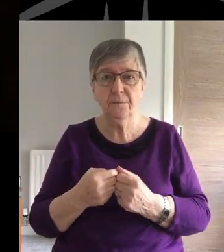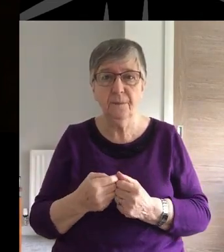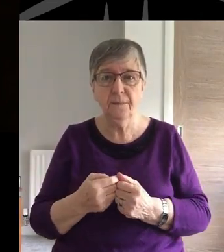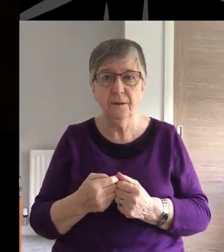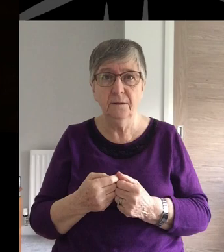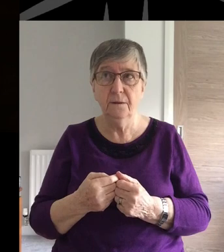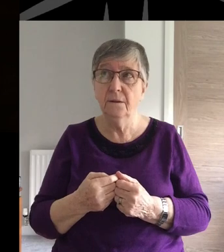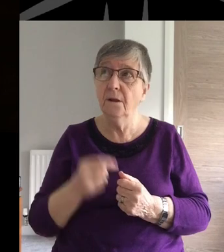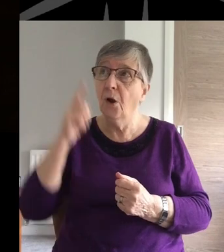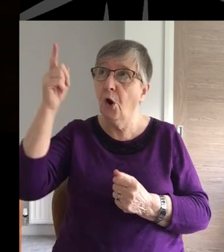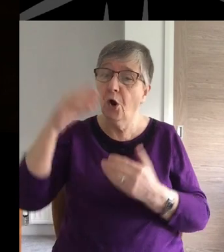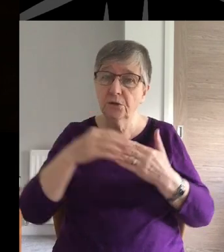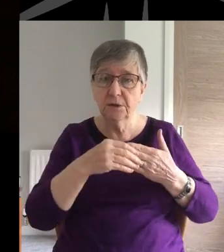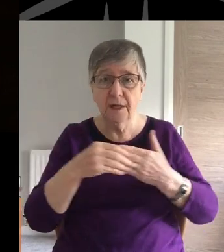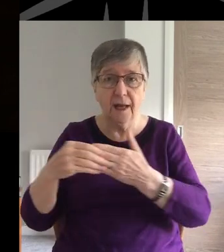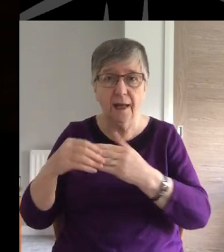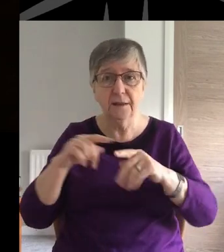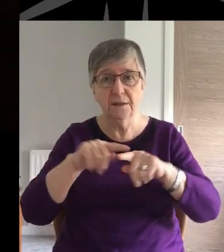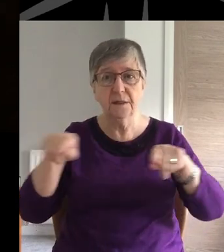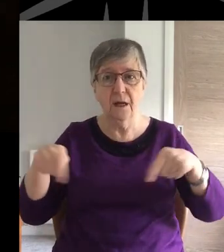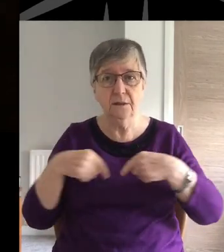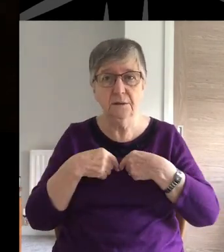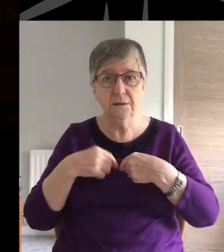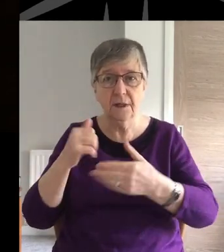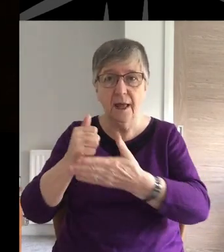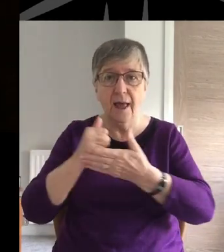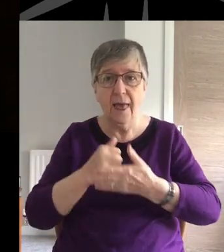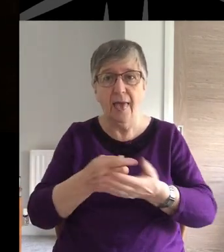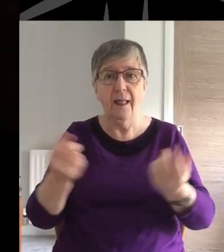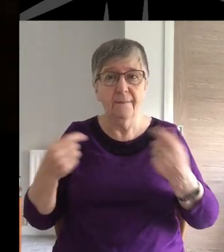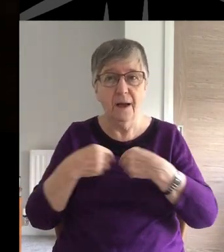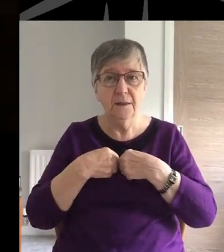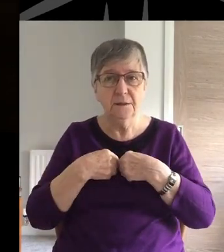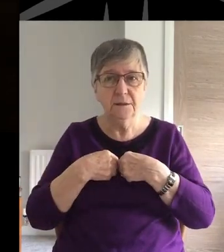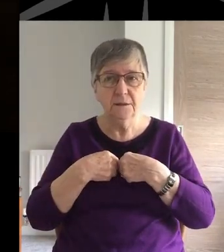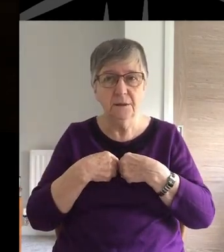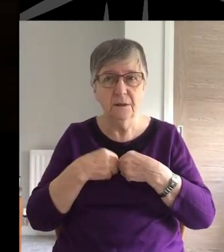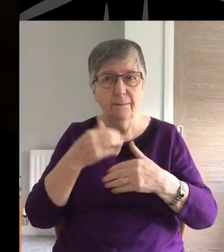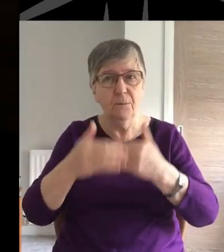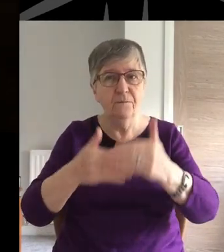to guide us, to help us move forward.